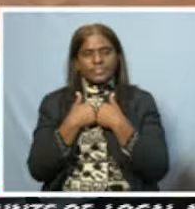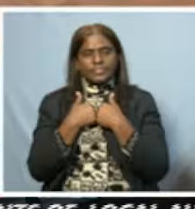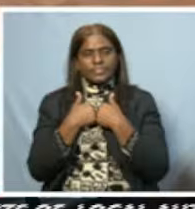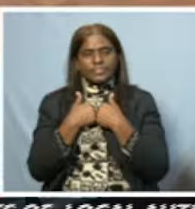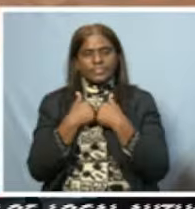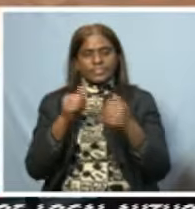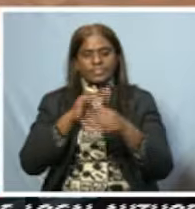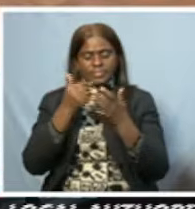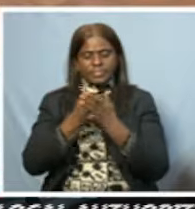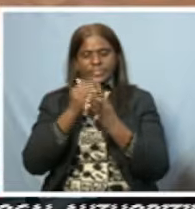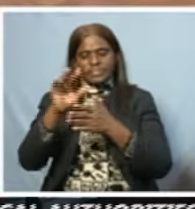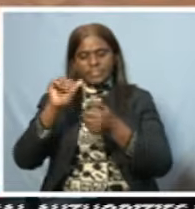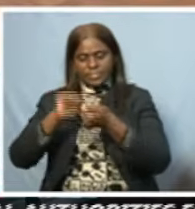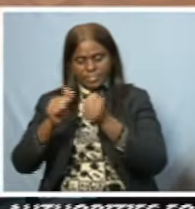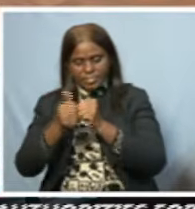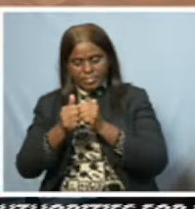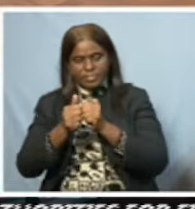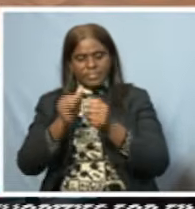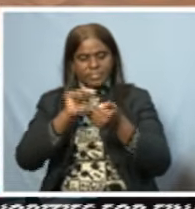all your queries are